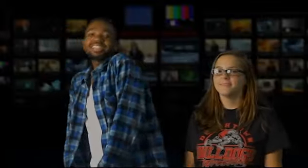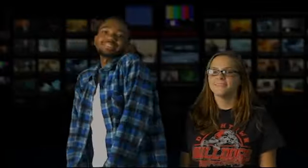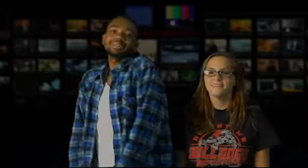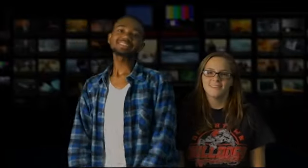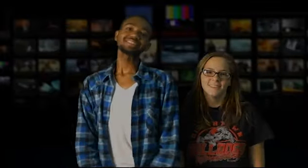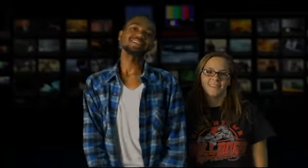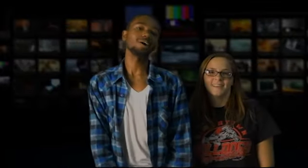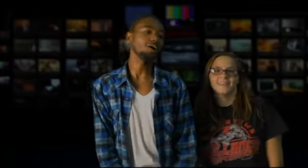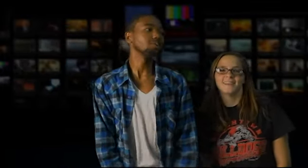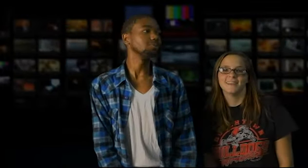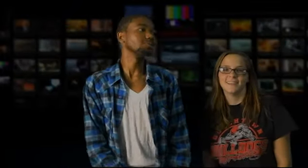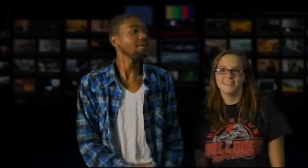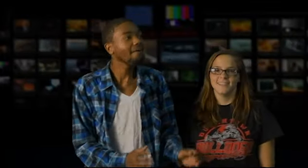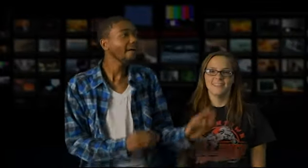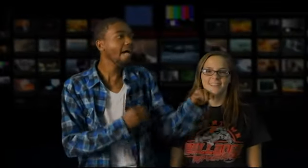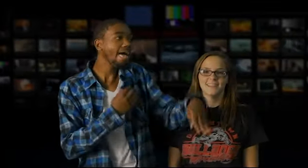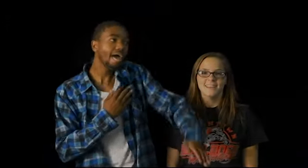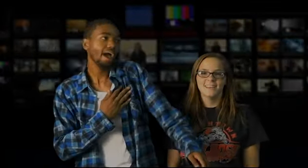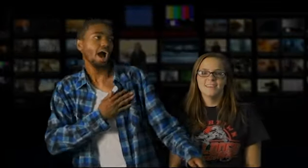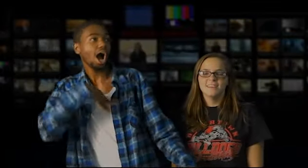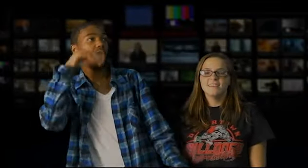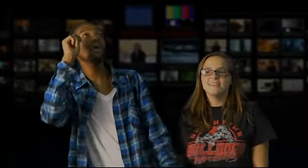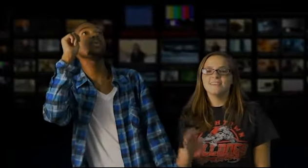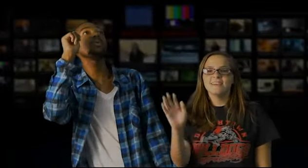Yeah, especially the carnival.